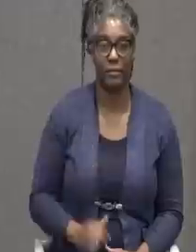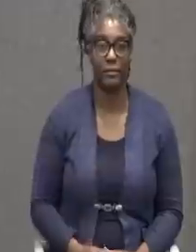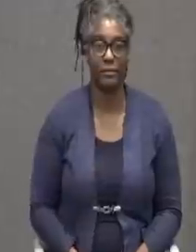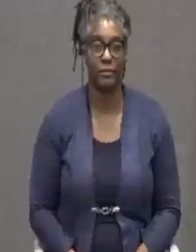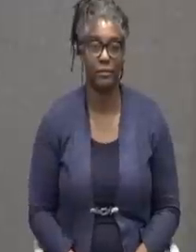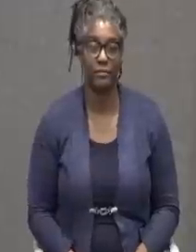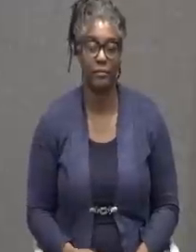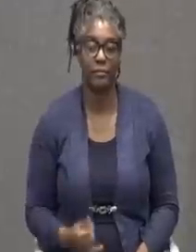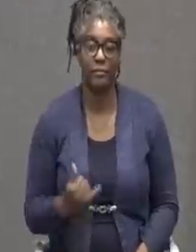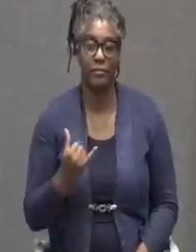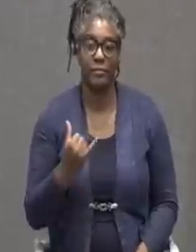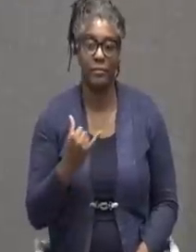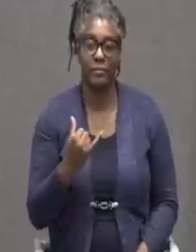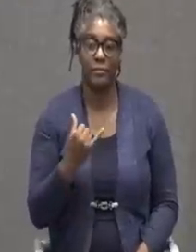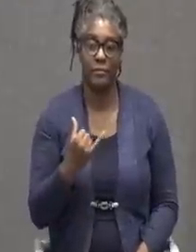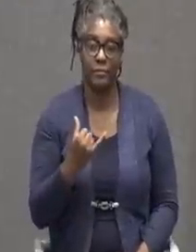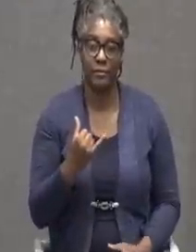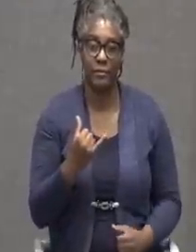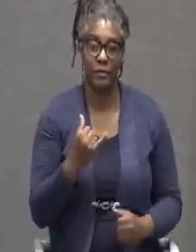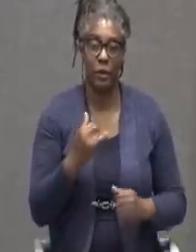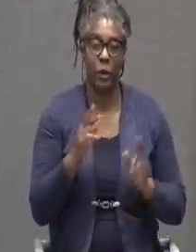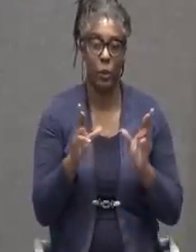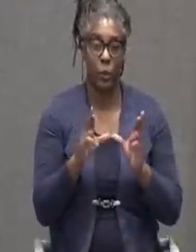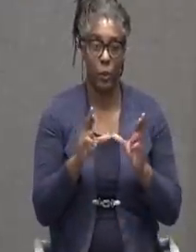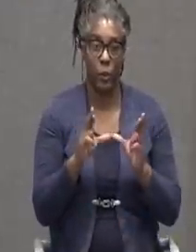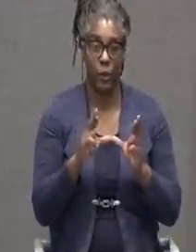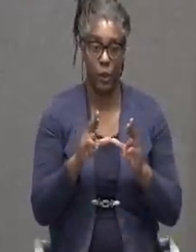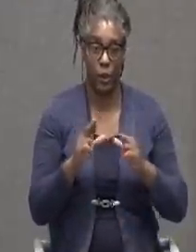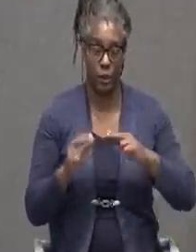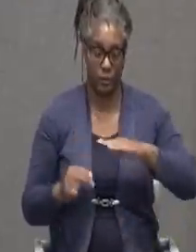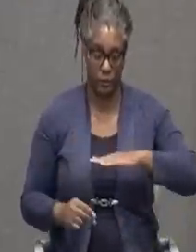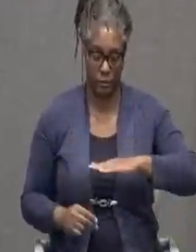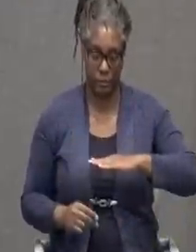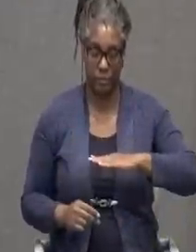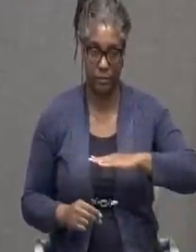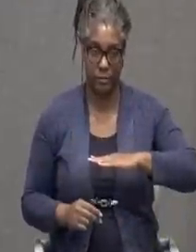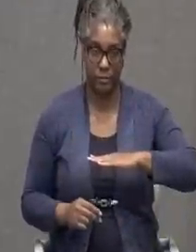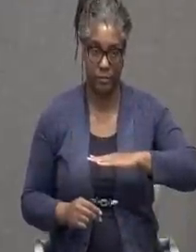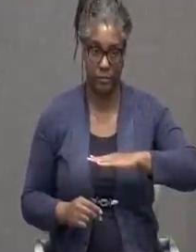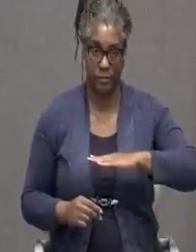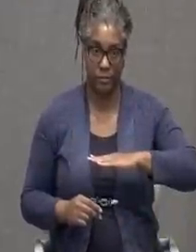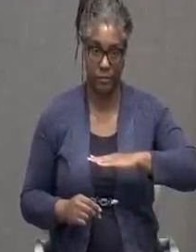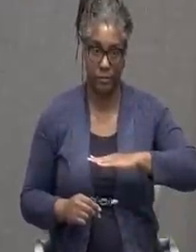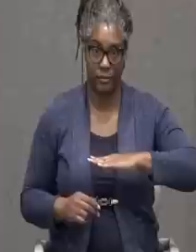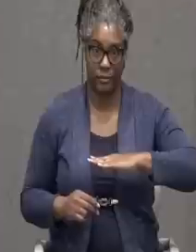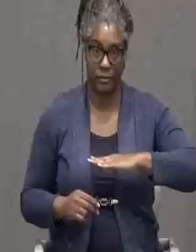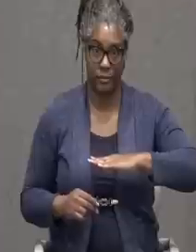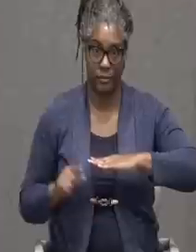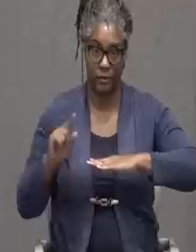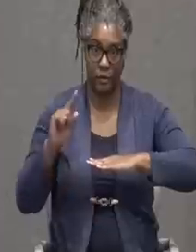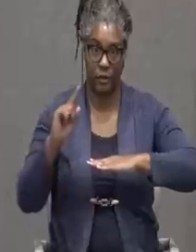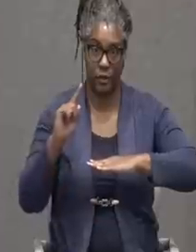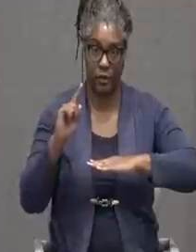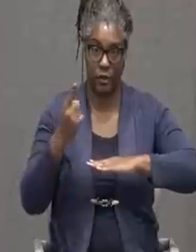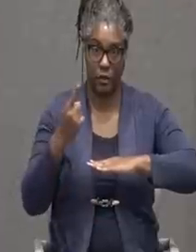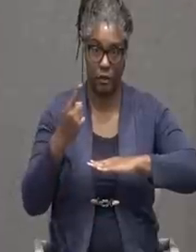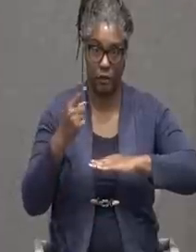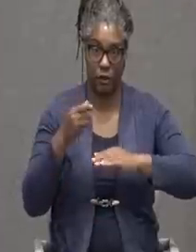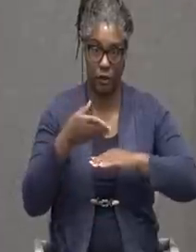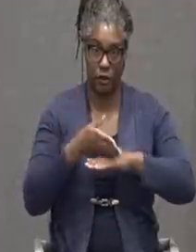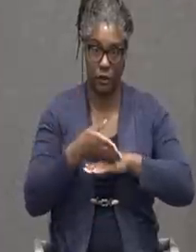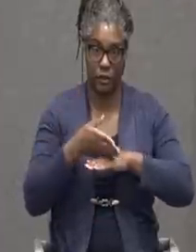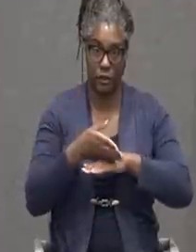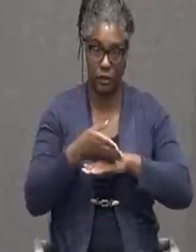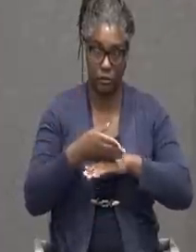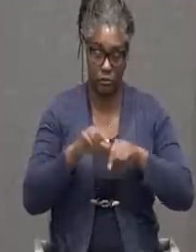and take my first dowel, hold it up. Oh, put a dab of glue, hold it